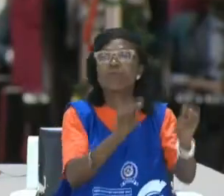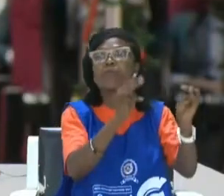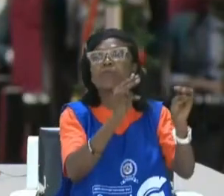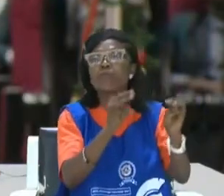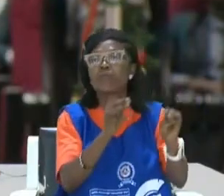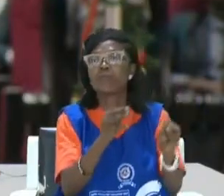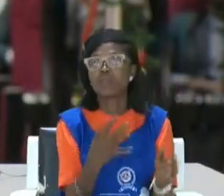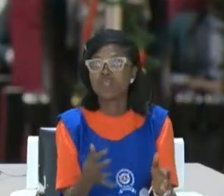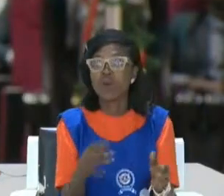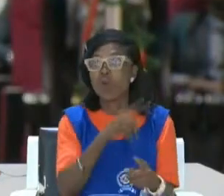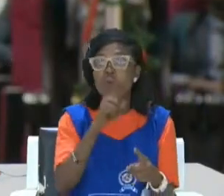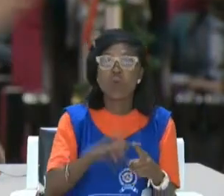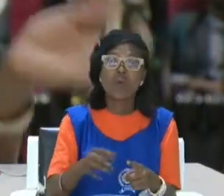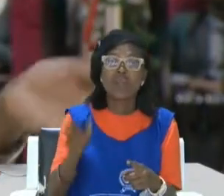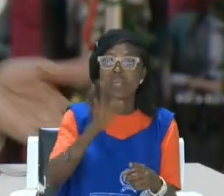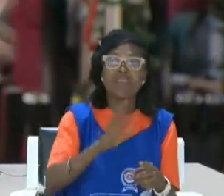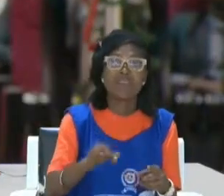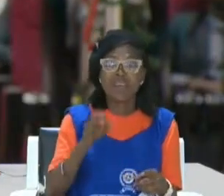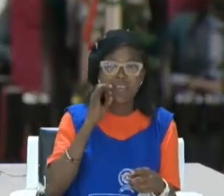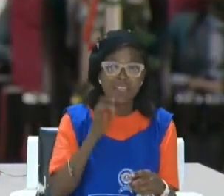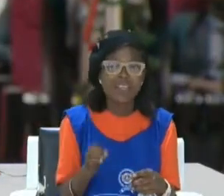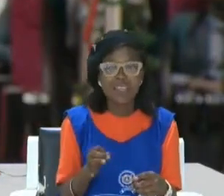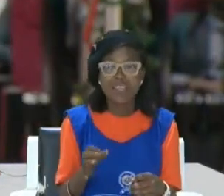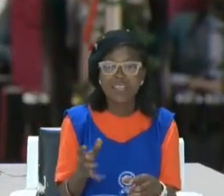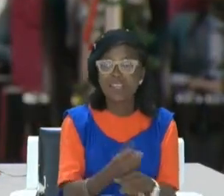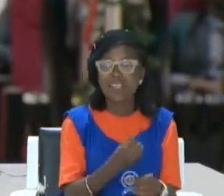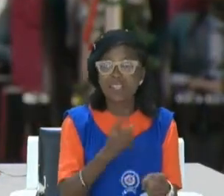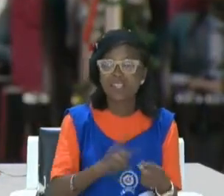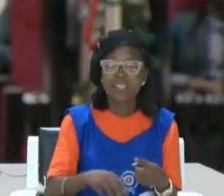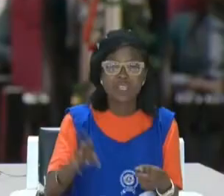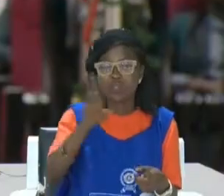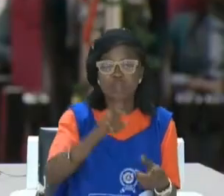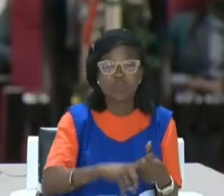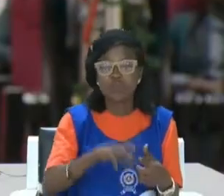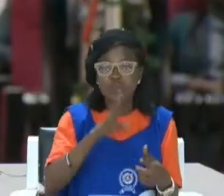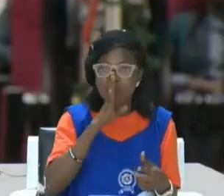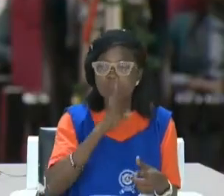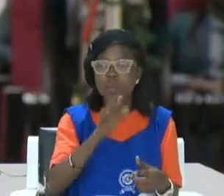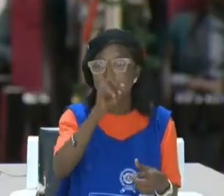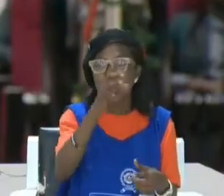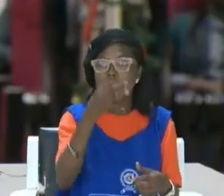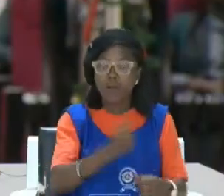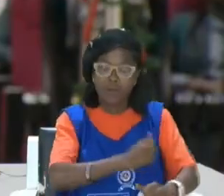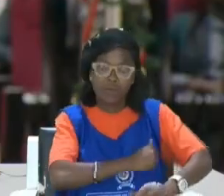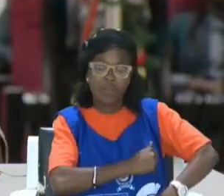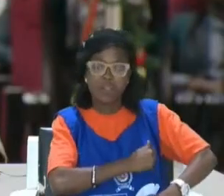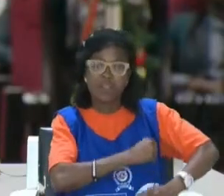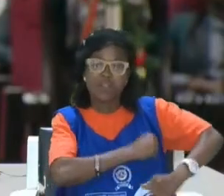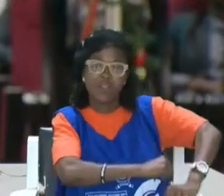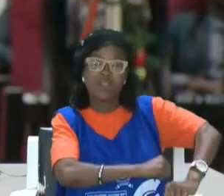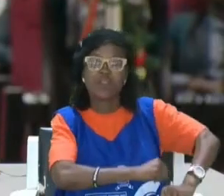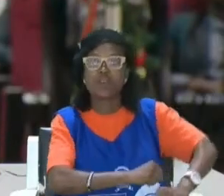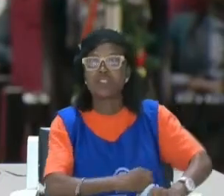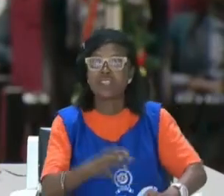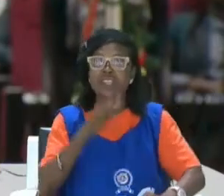And whenever he got to the gate, because he used to be one of the guards, oh, they just